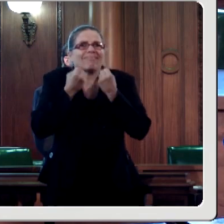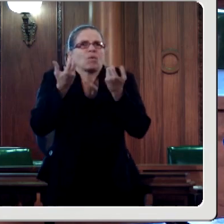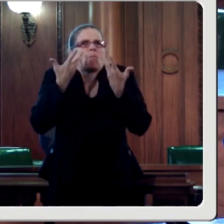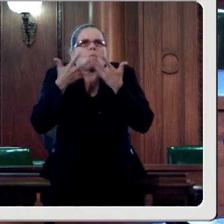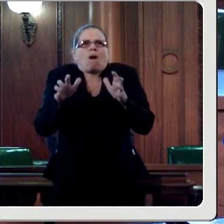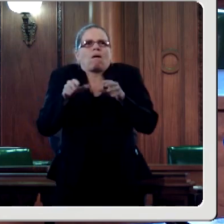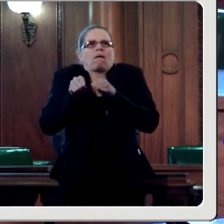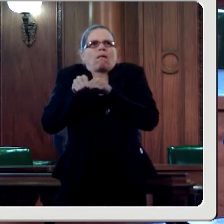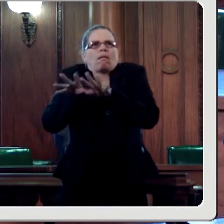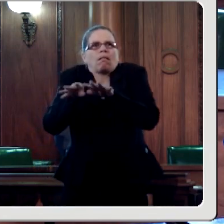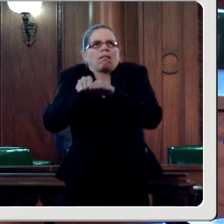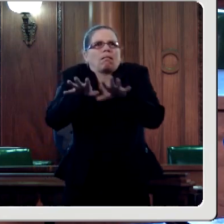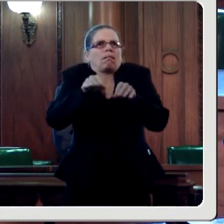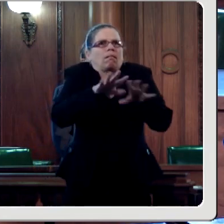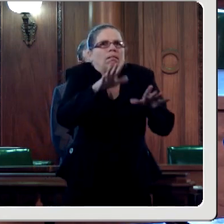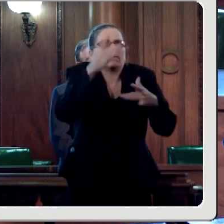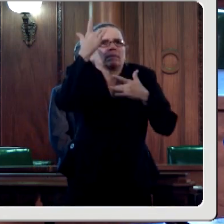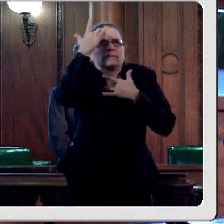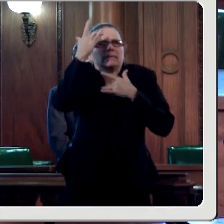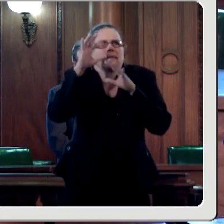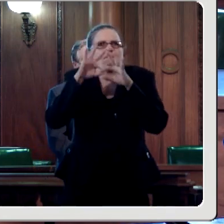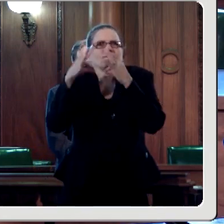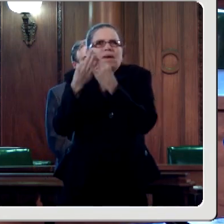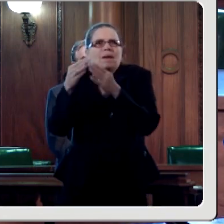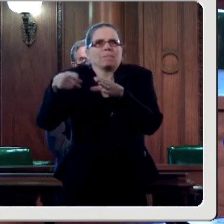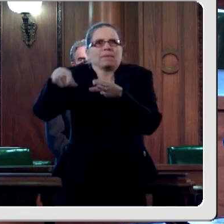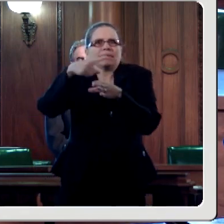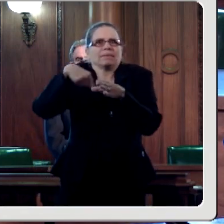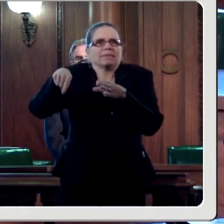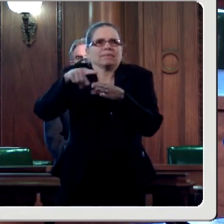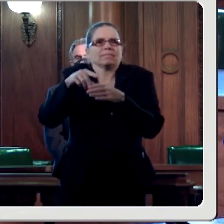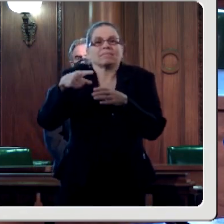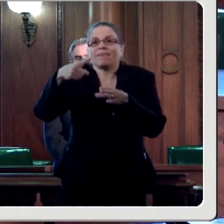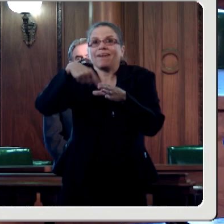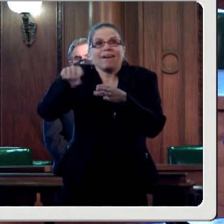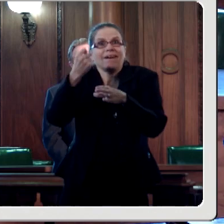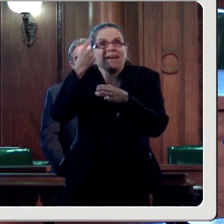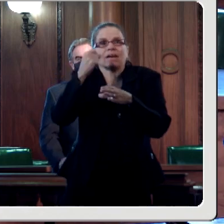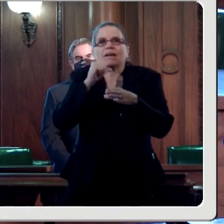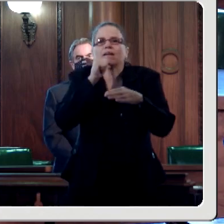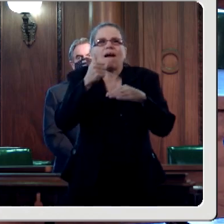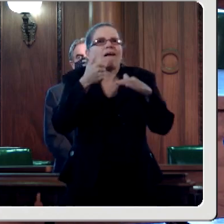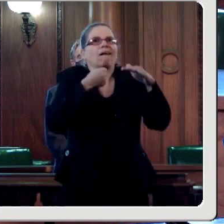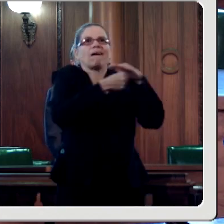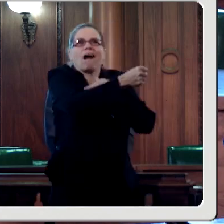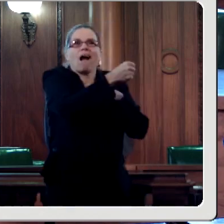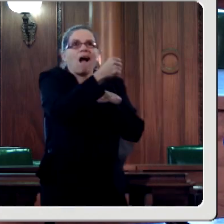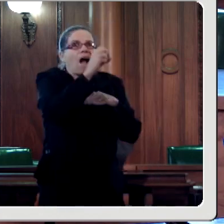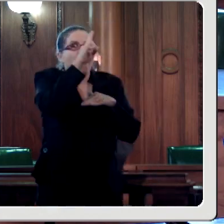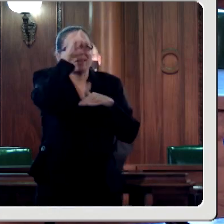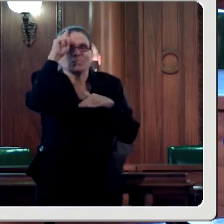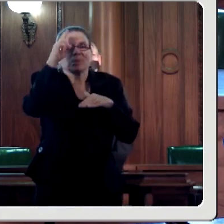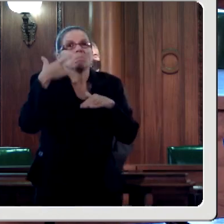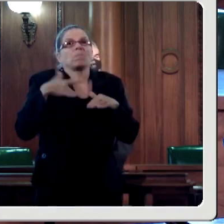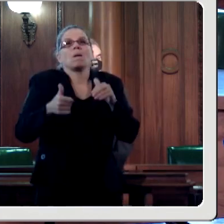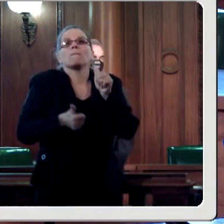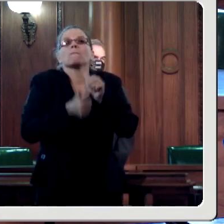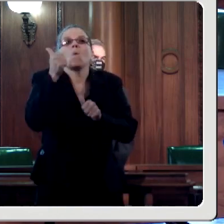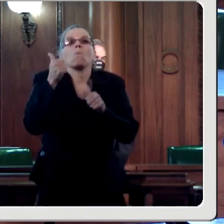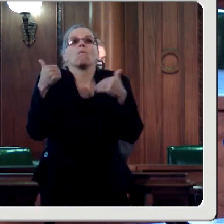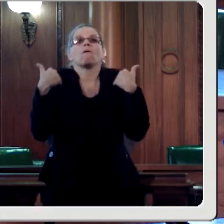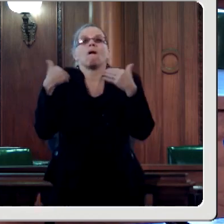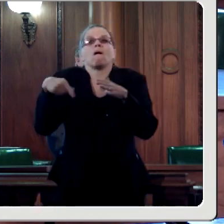we look at the hospitalization rates, those are not the individuals that we're seeing hospitalized. But we know that the